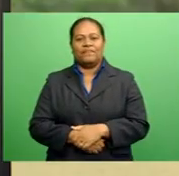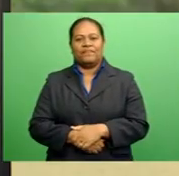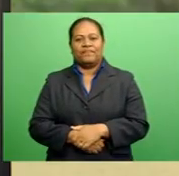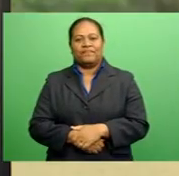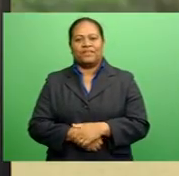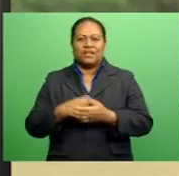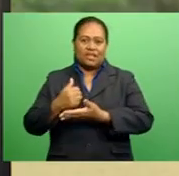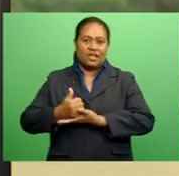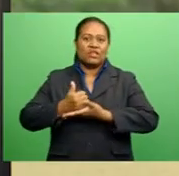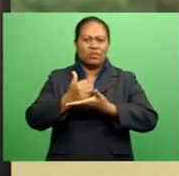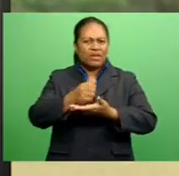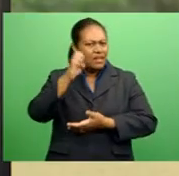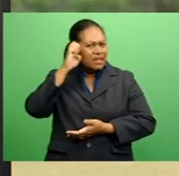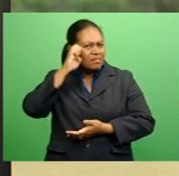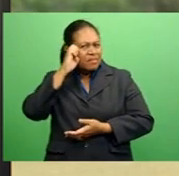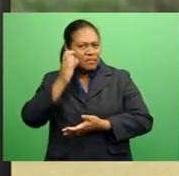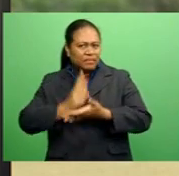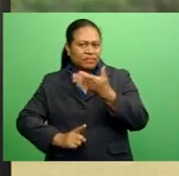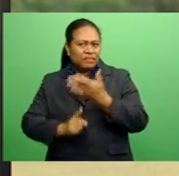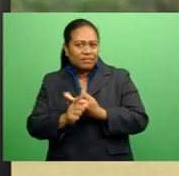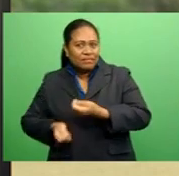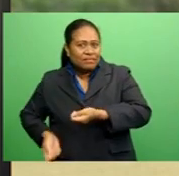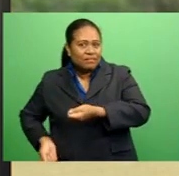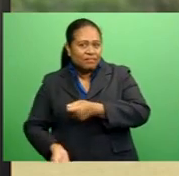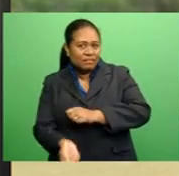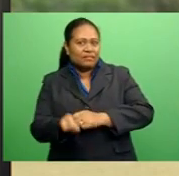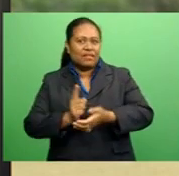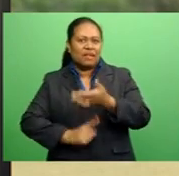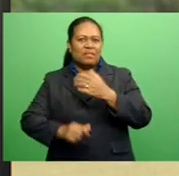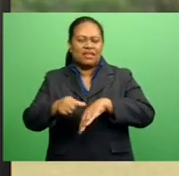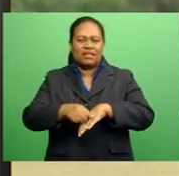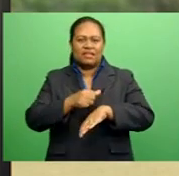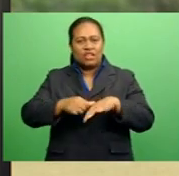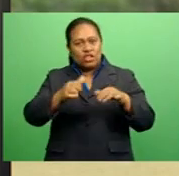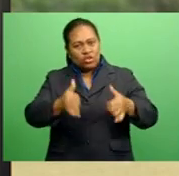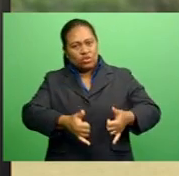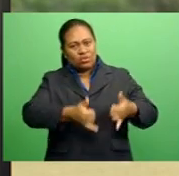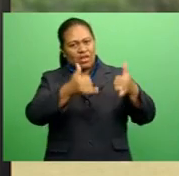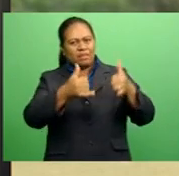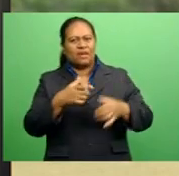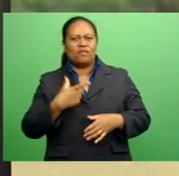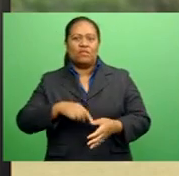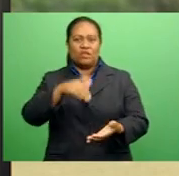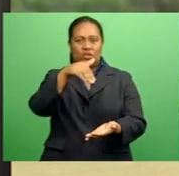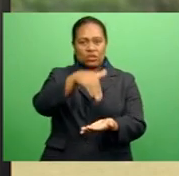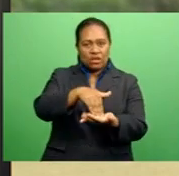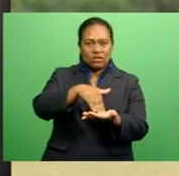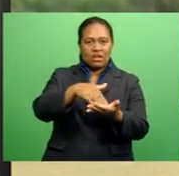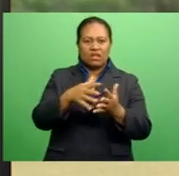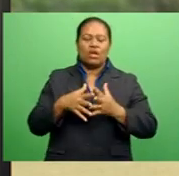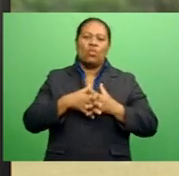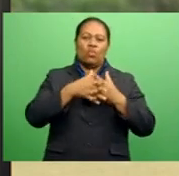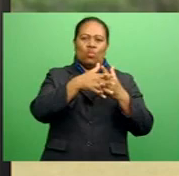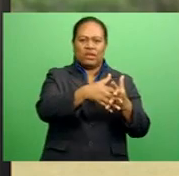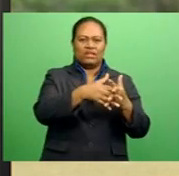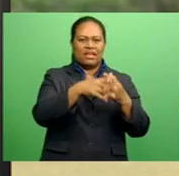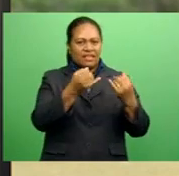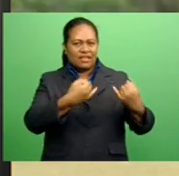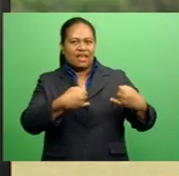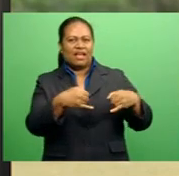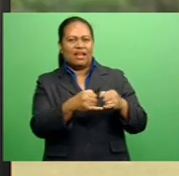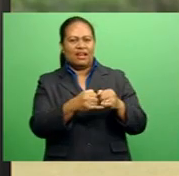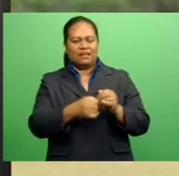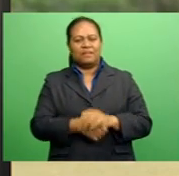Fans can expect nail-biting cricket matches during the Easter Championship when teams from the Central, Western and the Islands battle